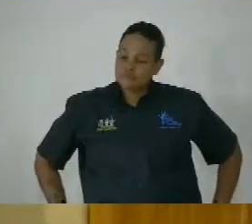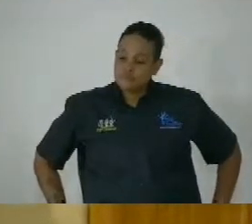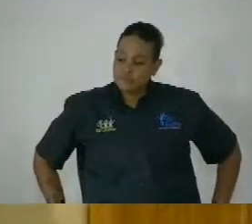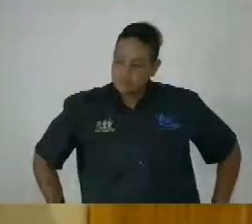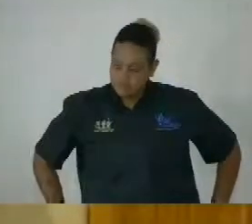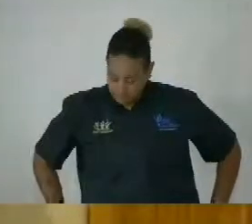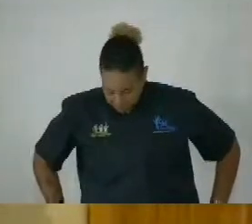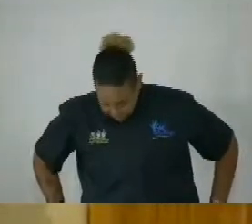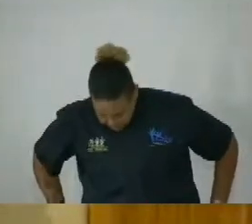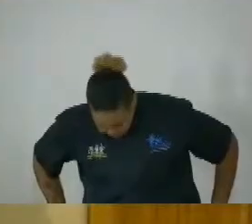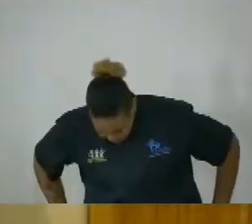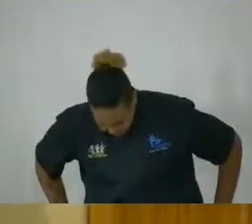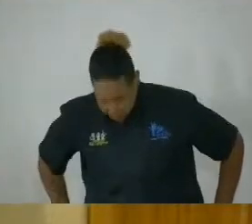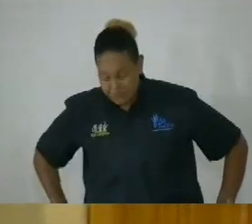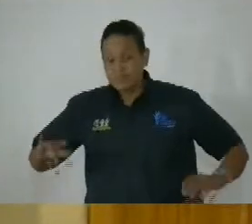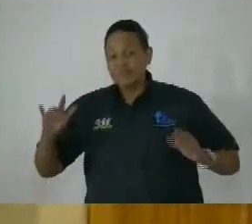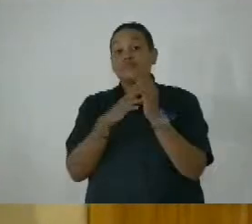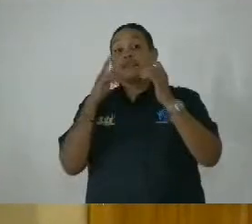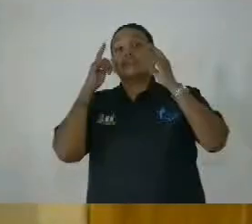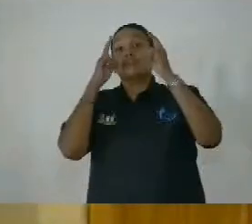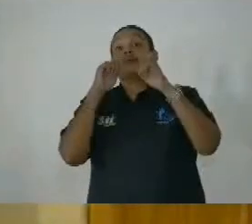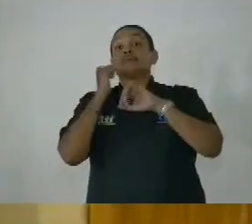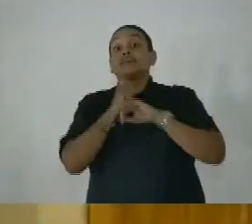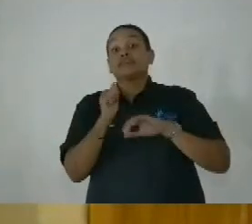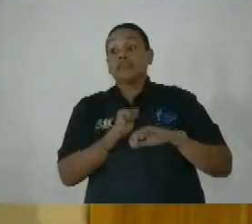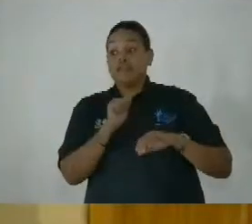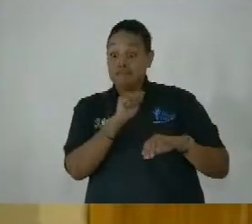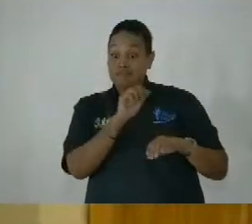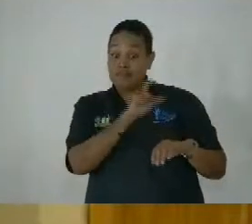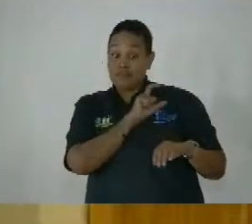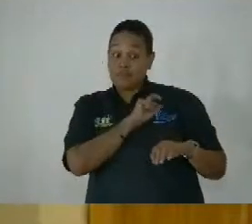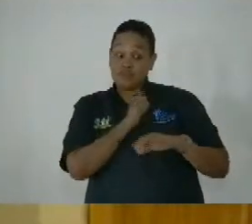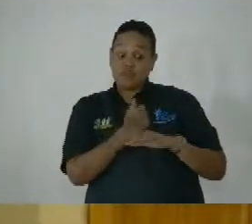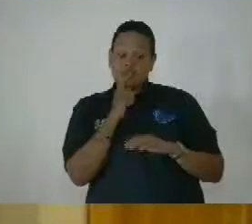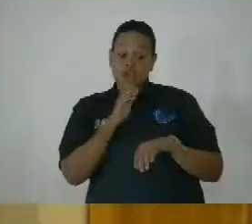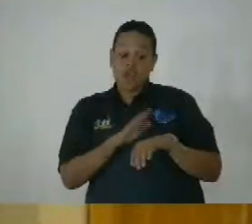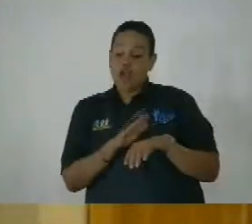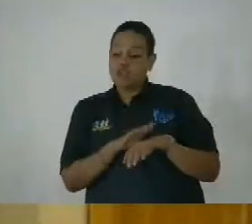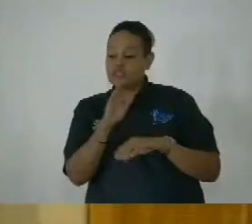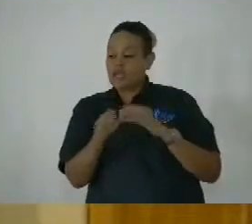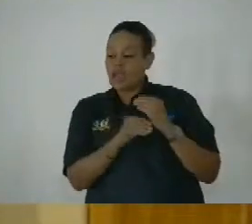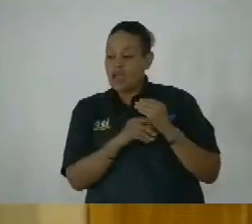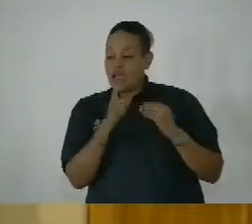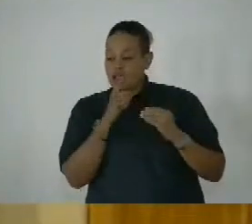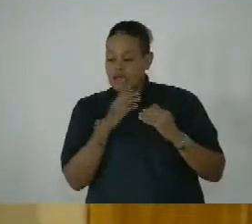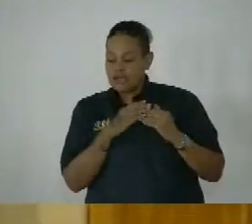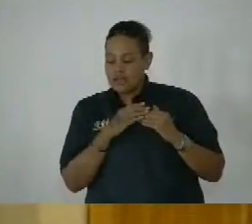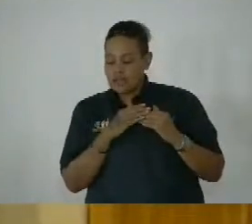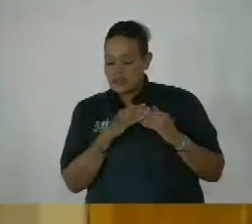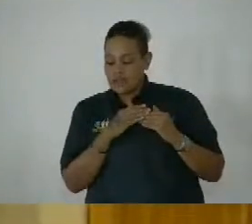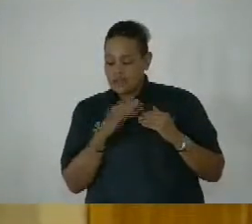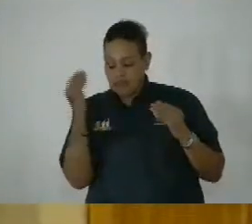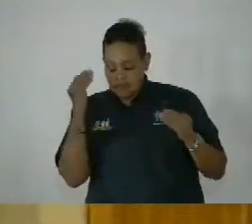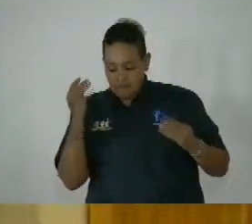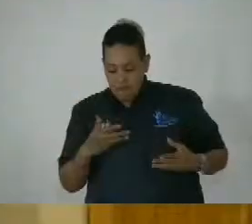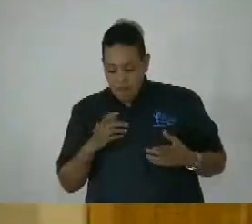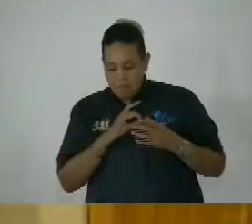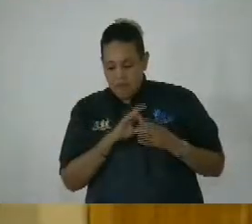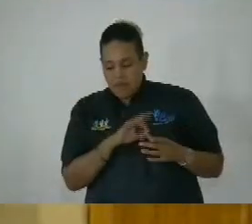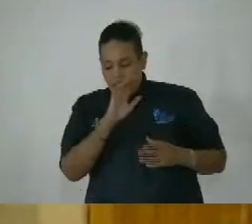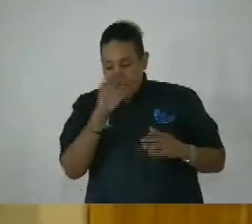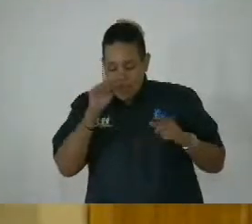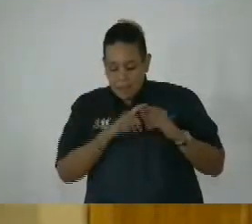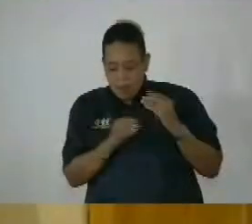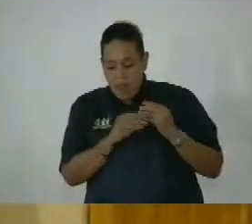set ourselves. The police force has set in consultation after they made their own prediction and they informed me accordingly.